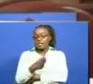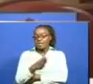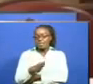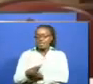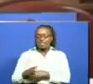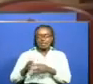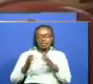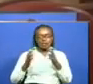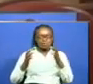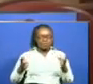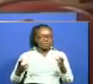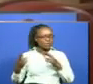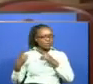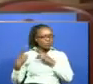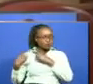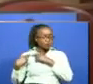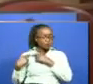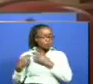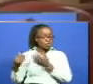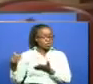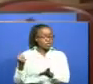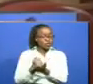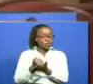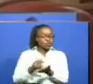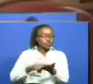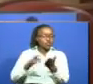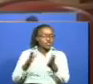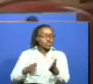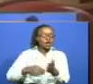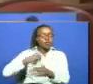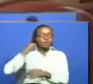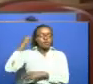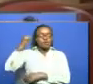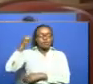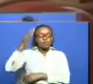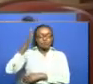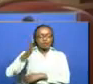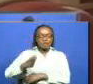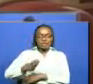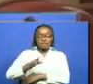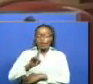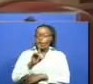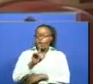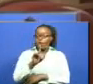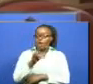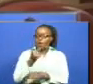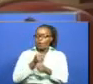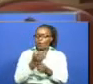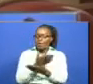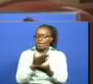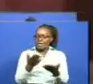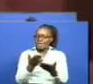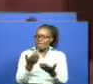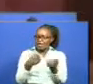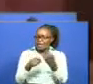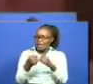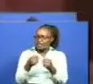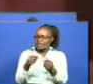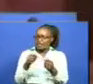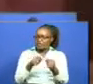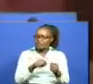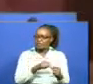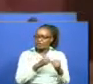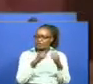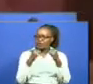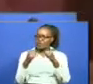huge responsibility that is the office of the Registrar of Political Parties, that one works there in an acting capacity.